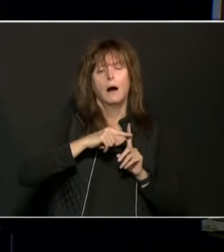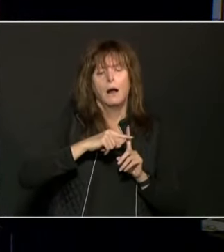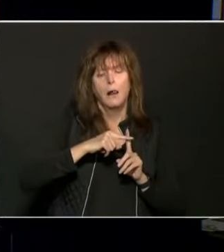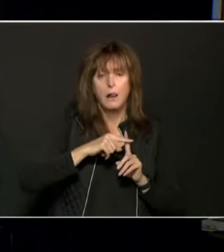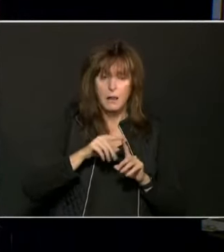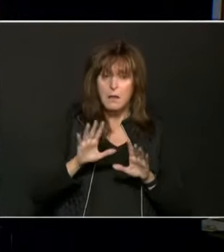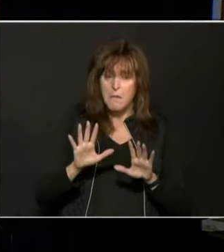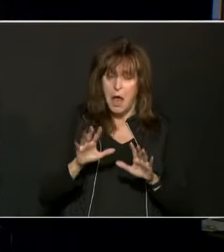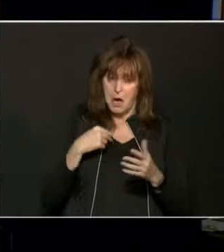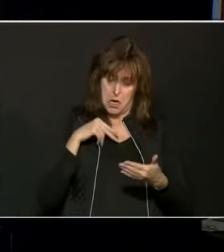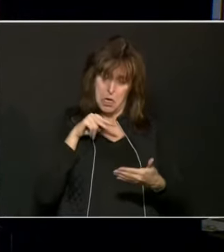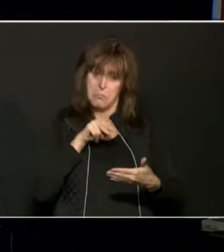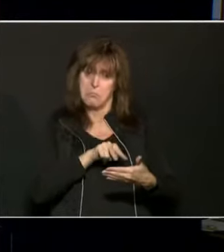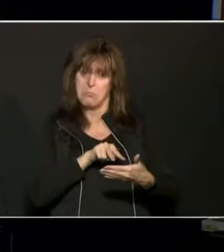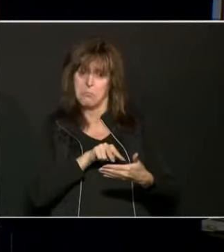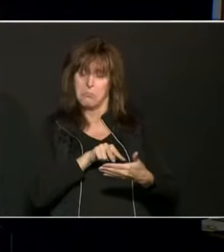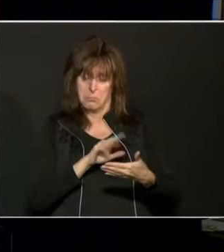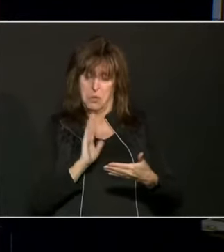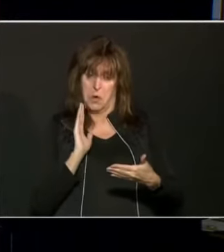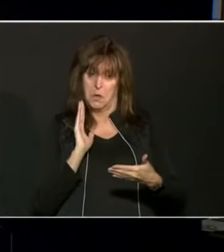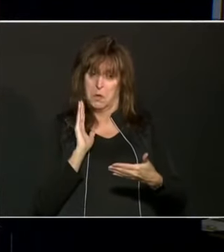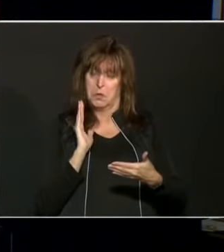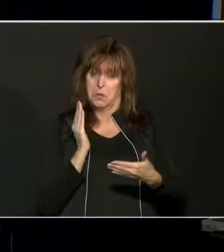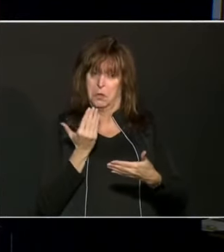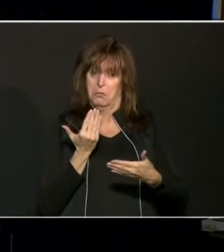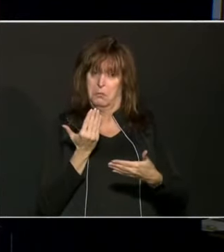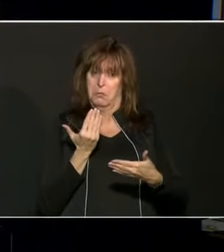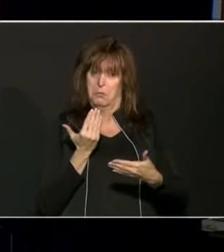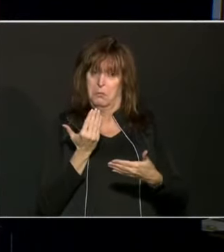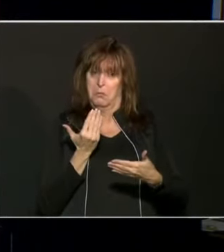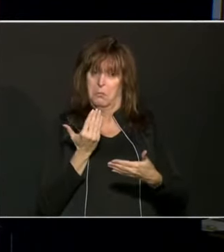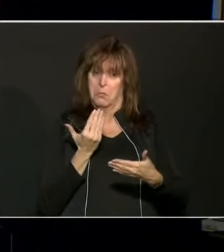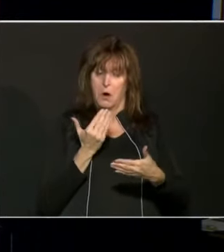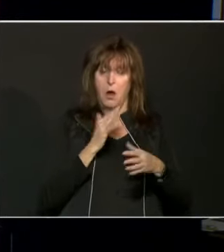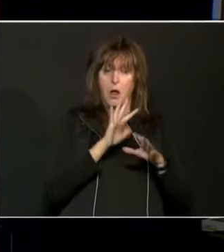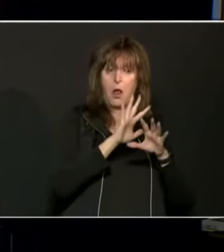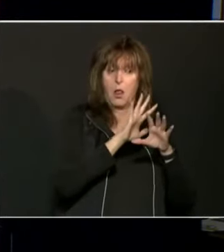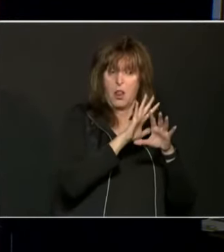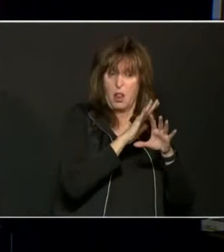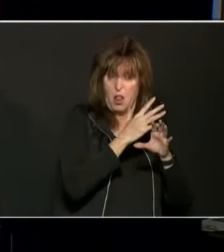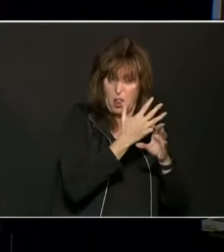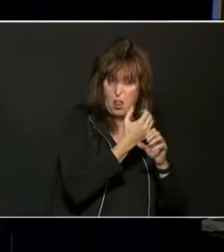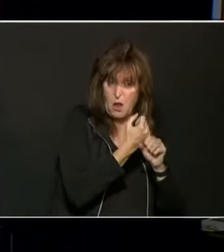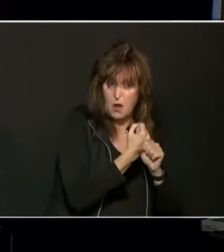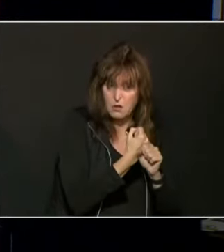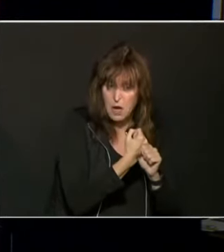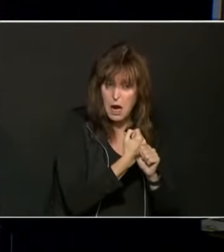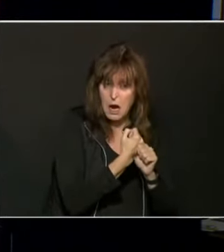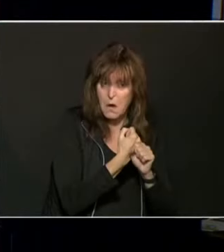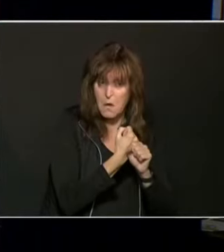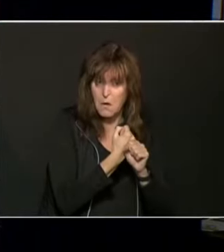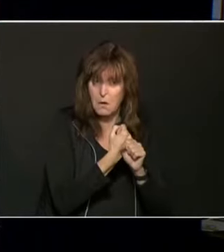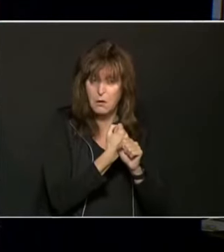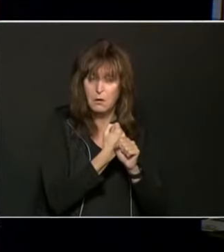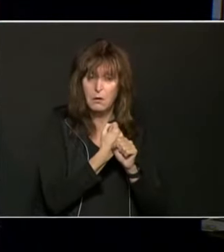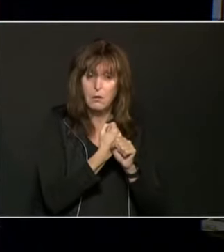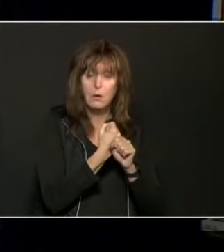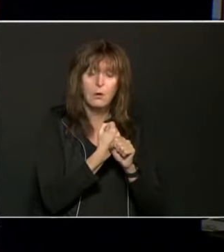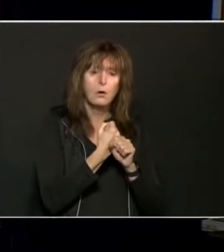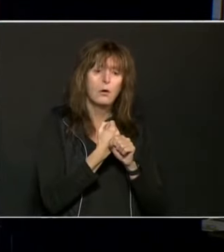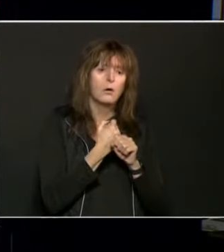some sort of modification to the lockdown, sort of to maybe loosen or allow some